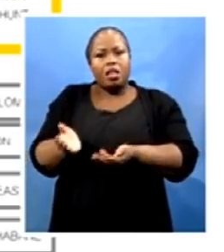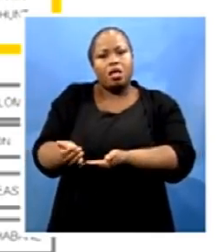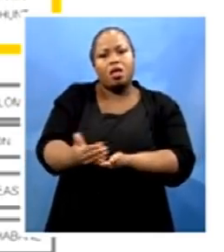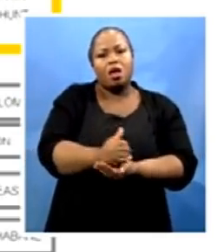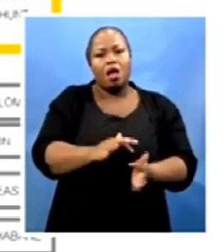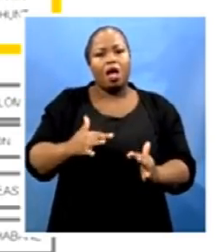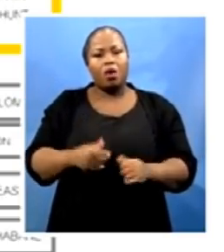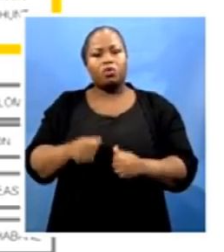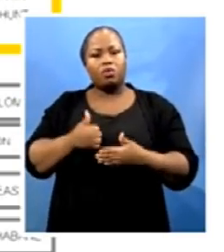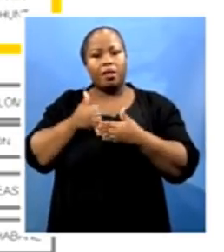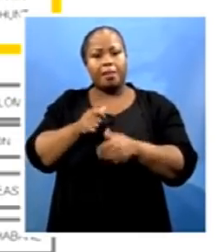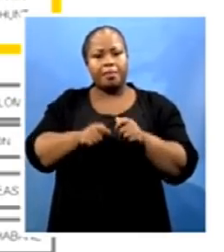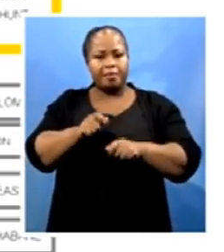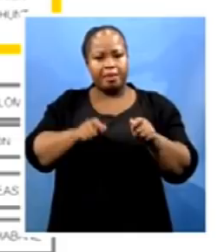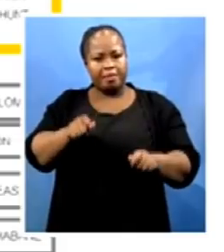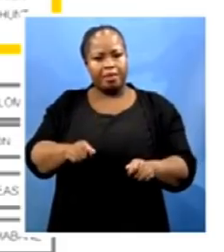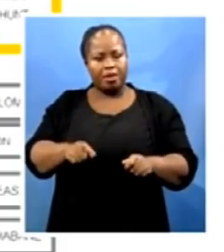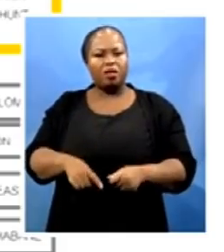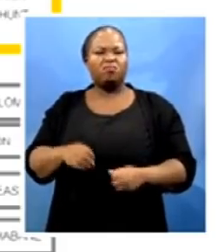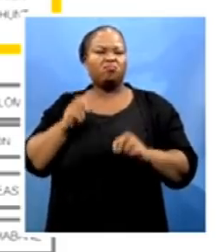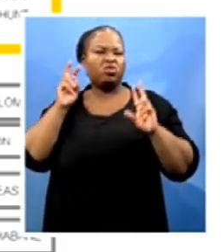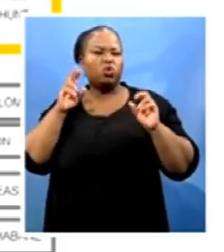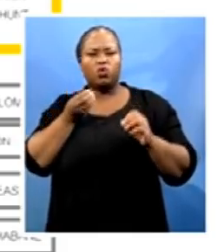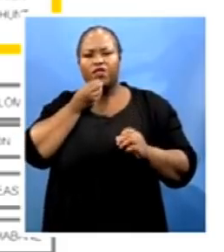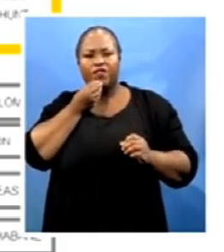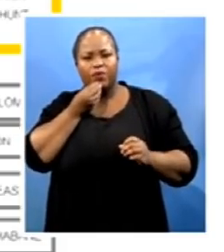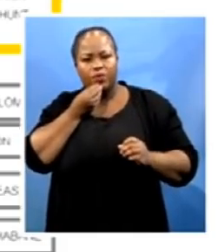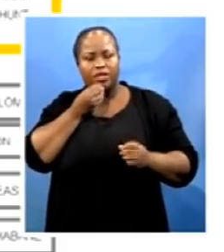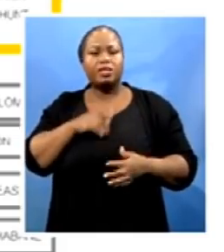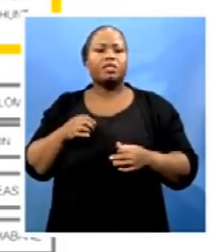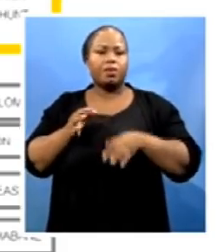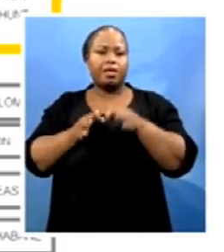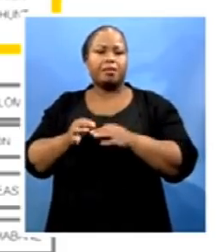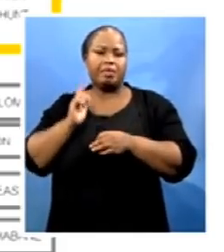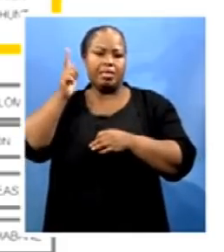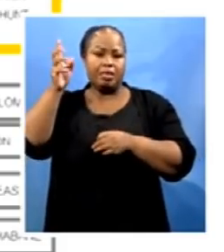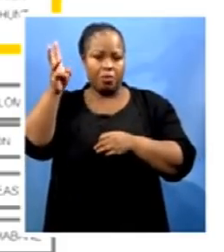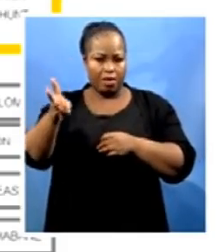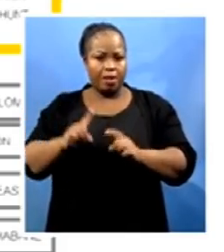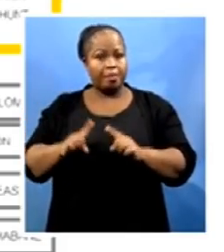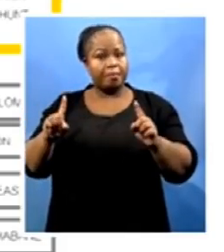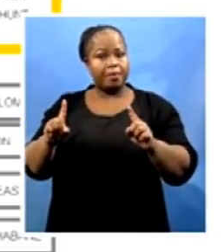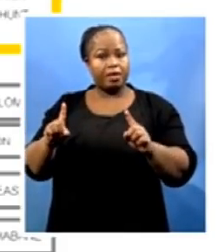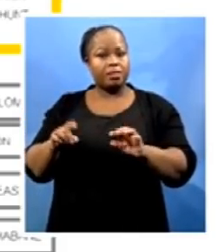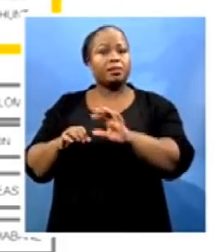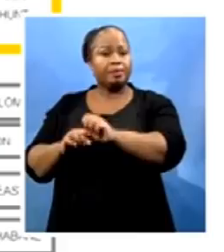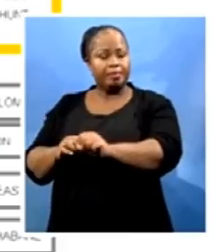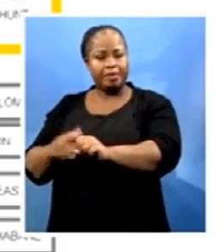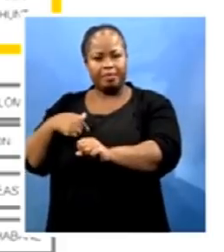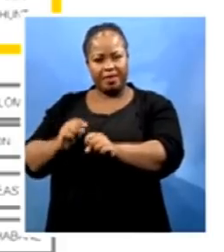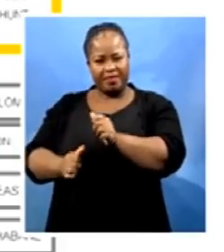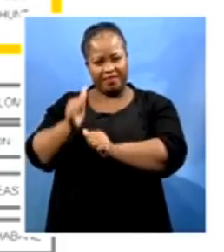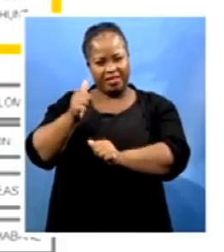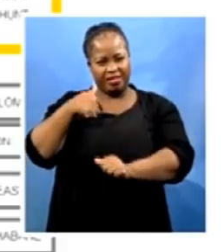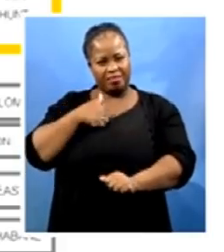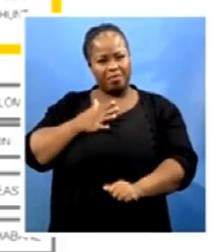food crisis. But before they do that, let me share one of the other most